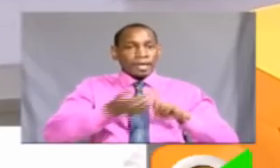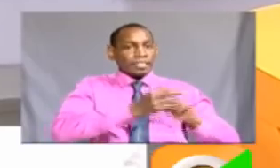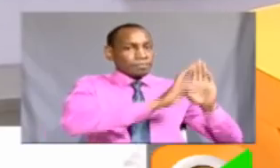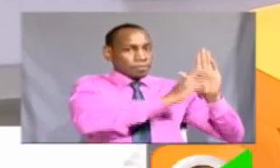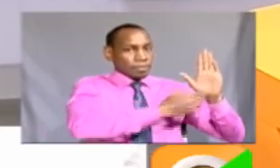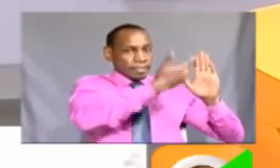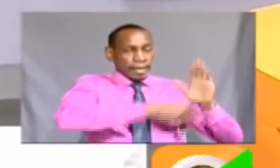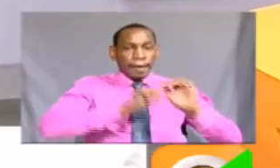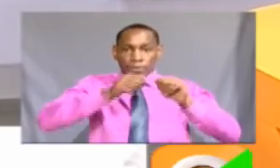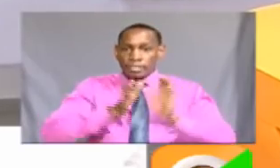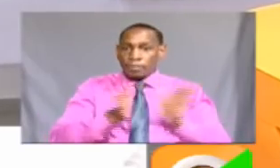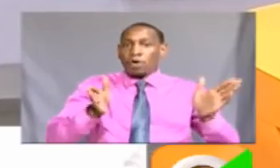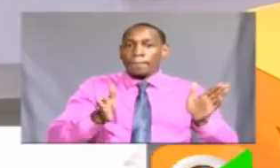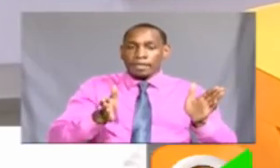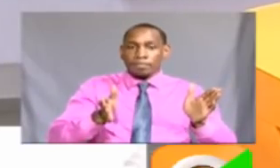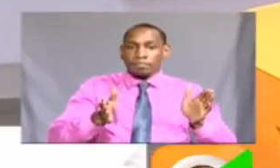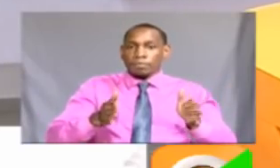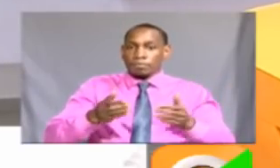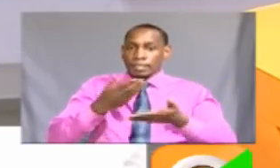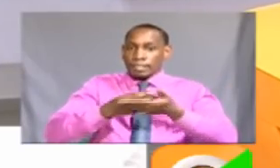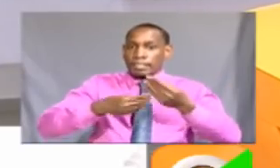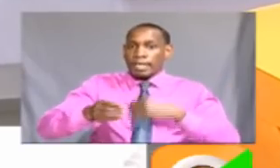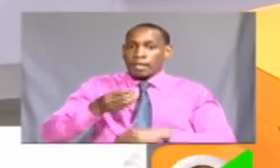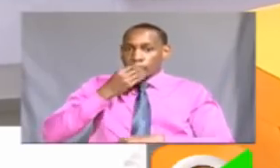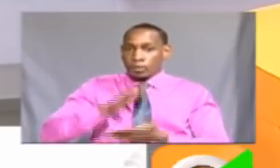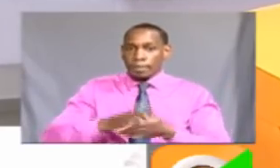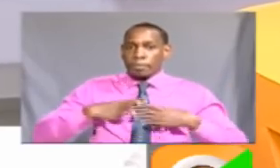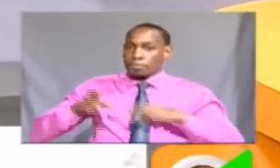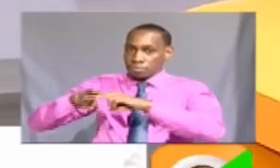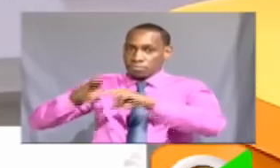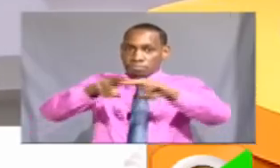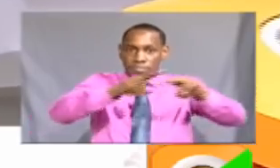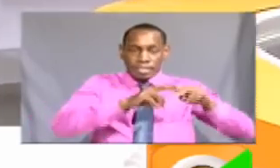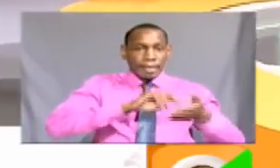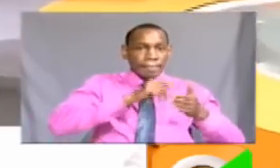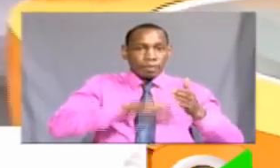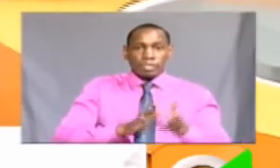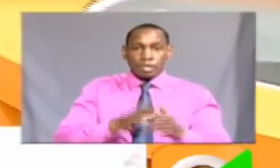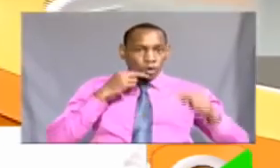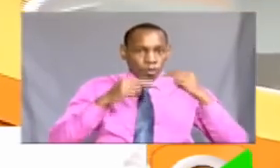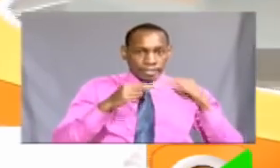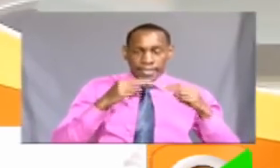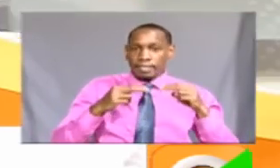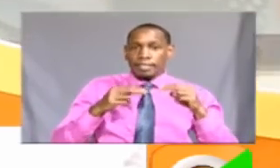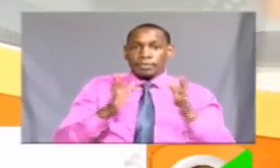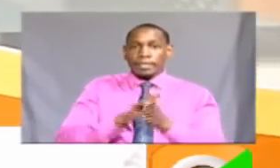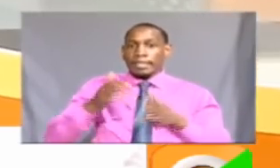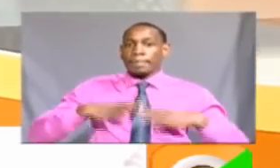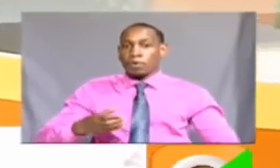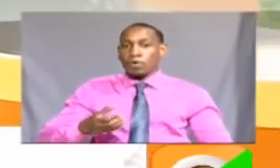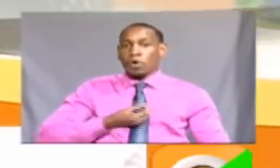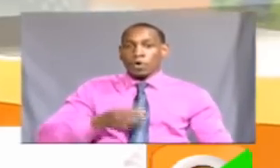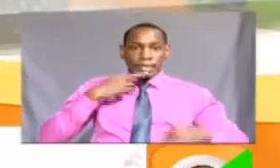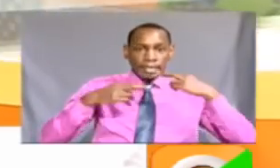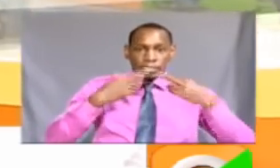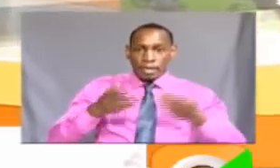and can reopen to serve sitting customers. What does this mean for hoteliers and those who own restaurants